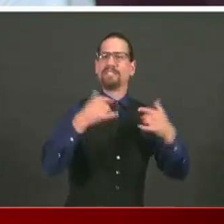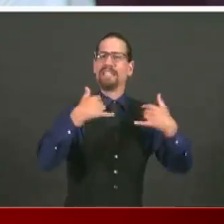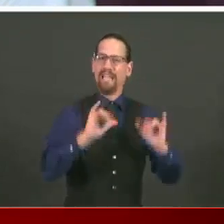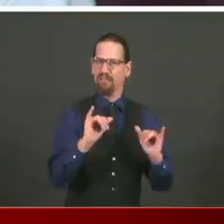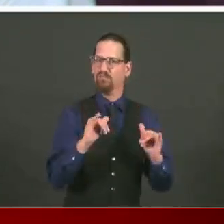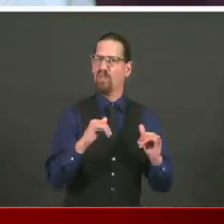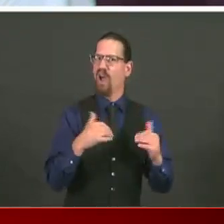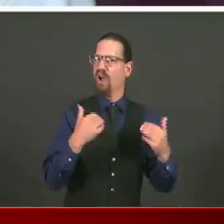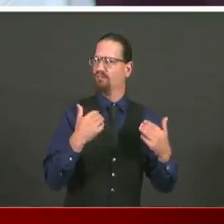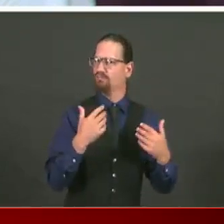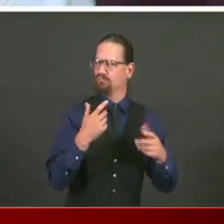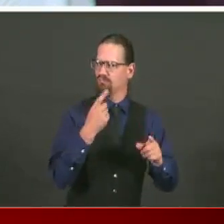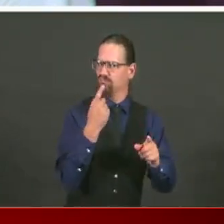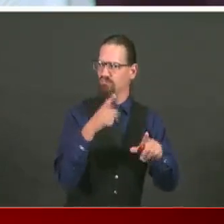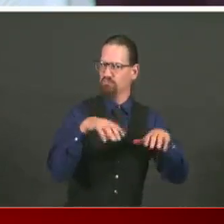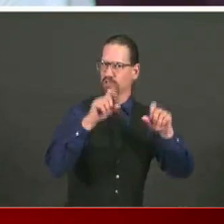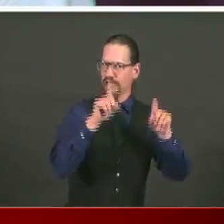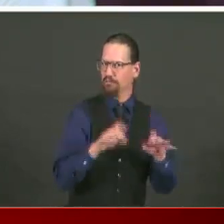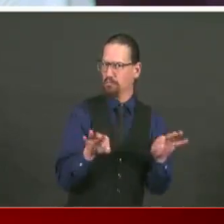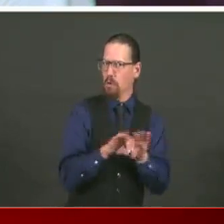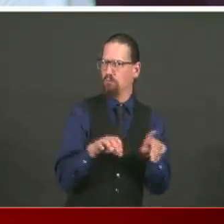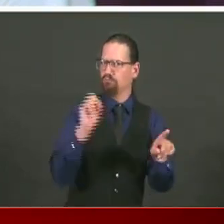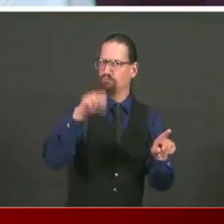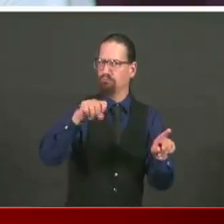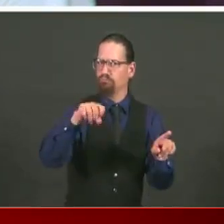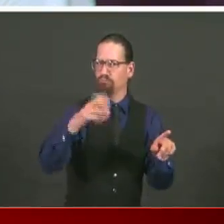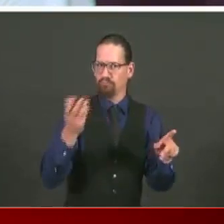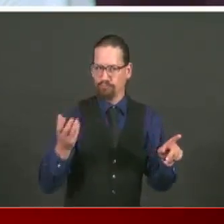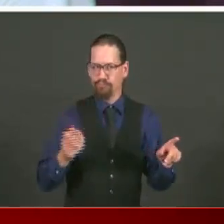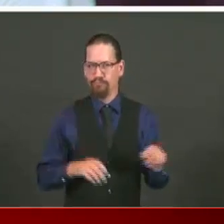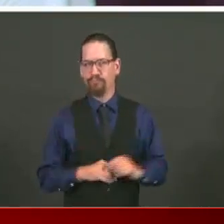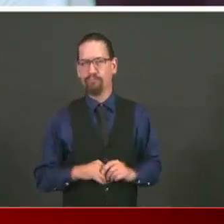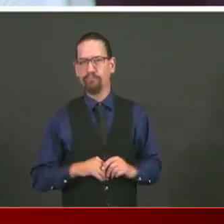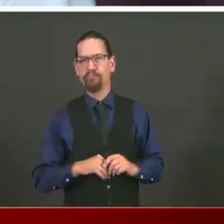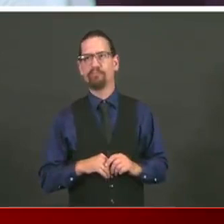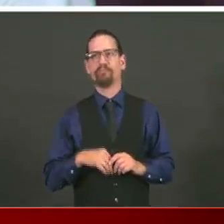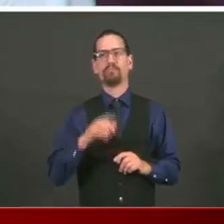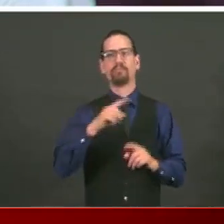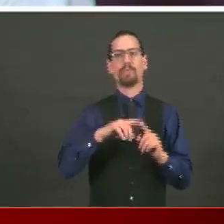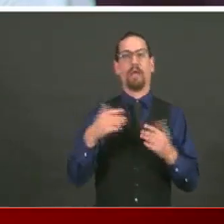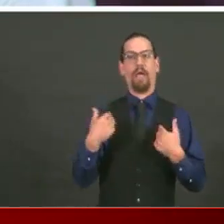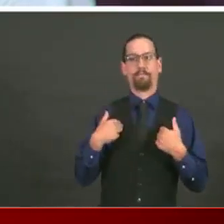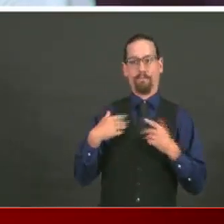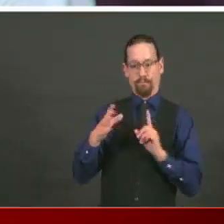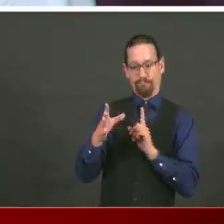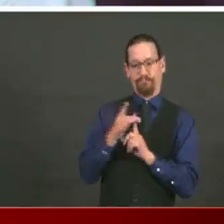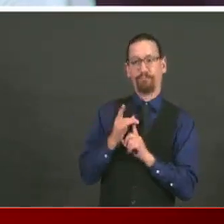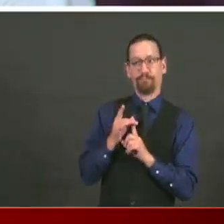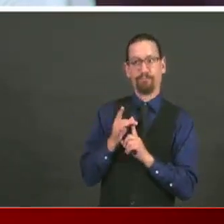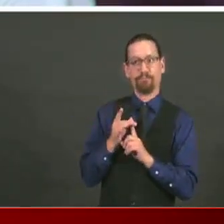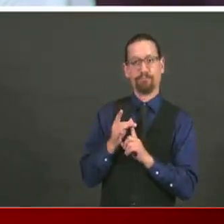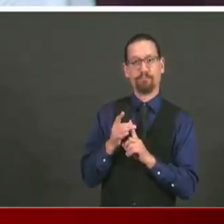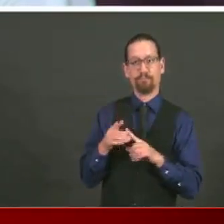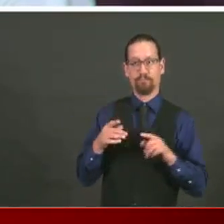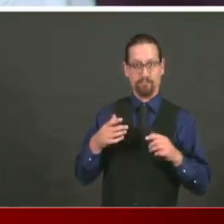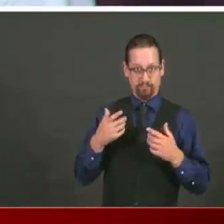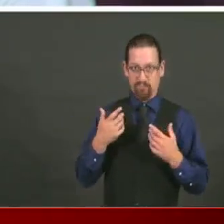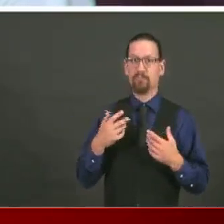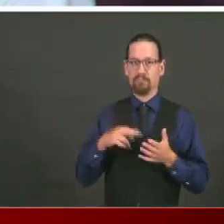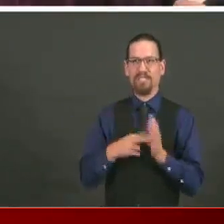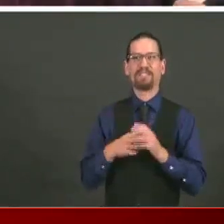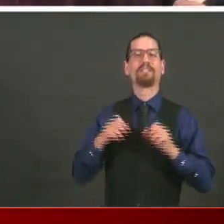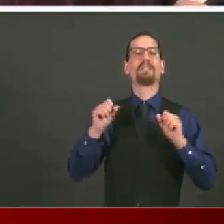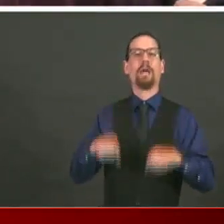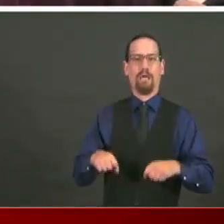positive, which gives us the ability to initiate the case investigation and the contact tracing and get them into isolation and